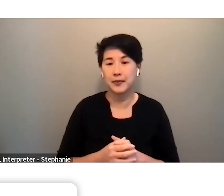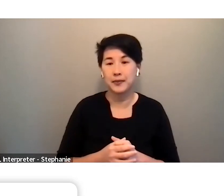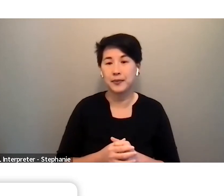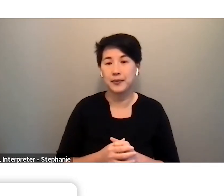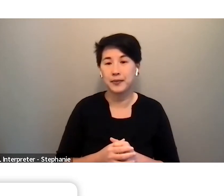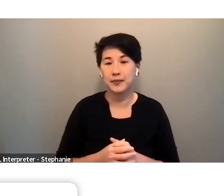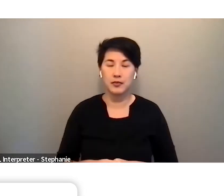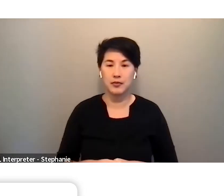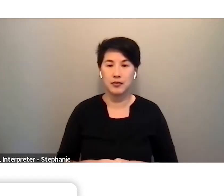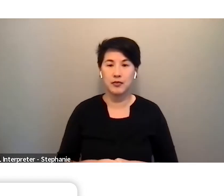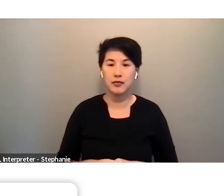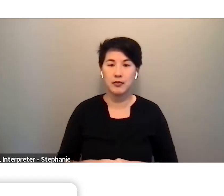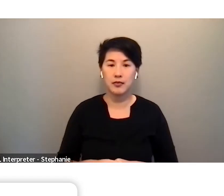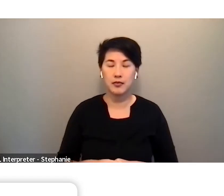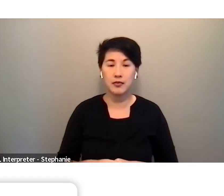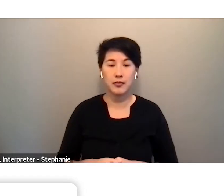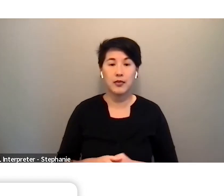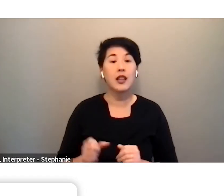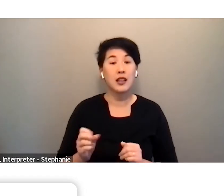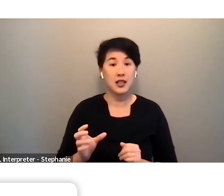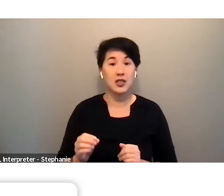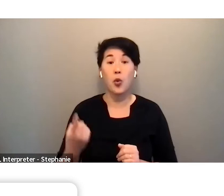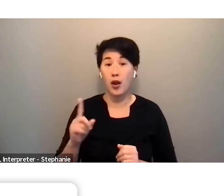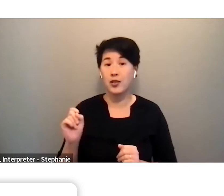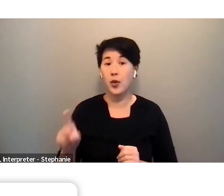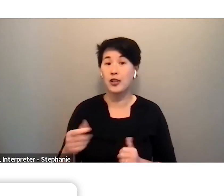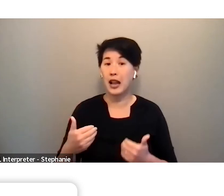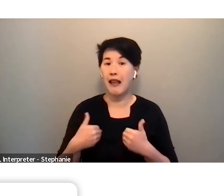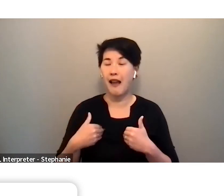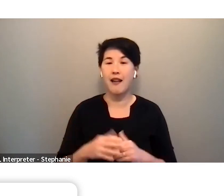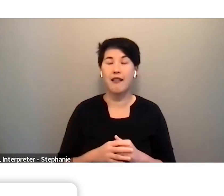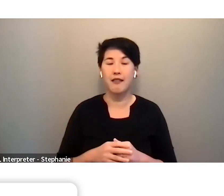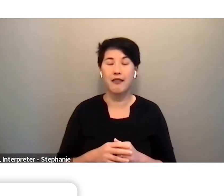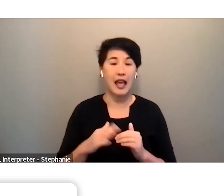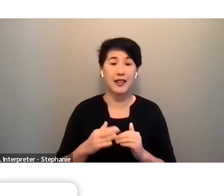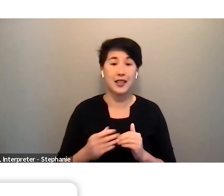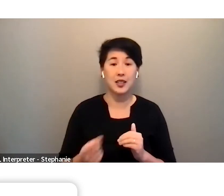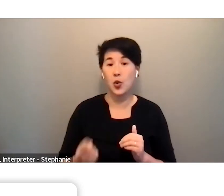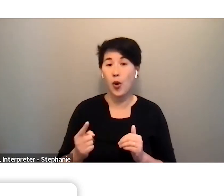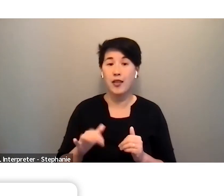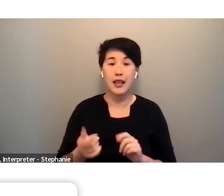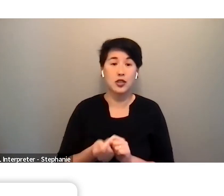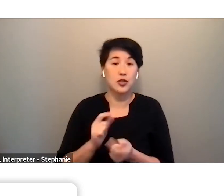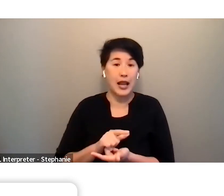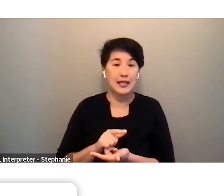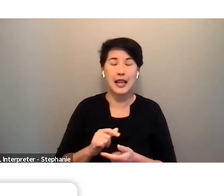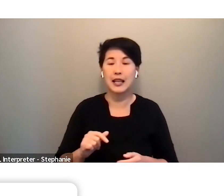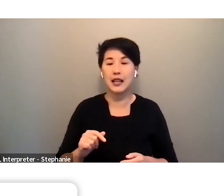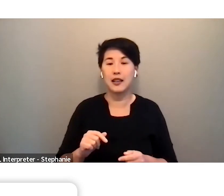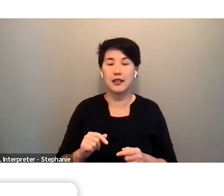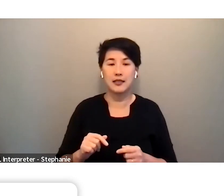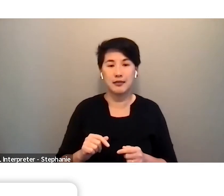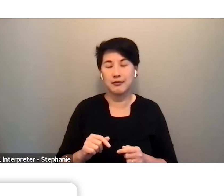to find. Well, I guess one question that I have, and it might be one that could be translated across